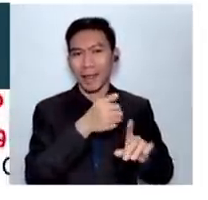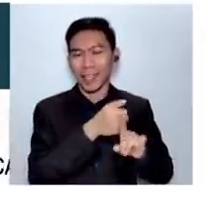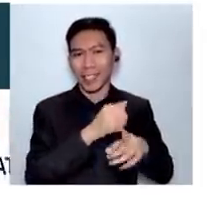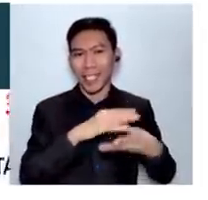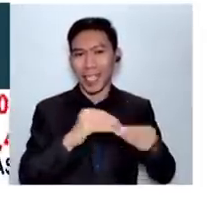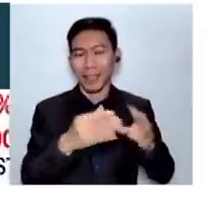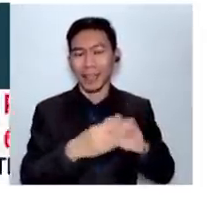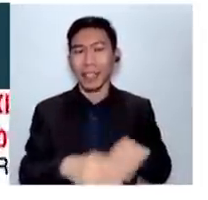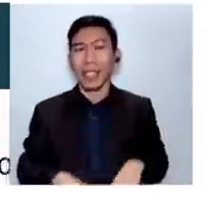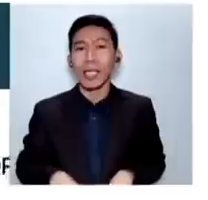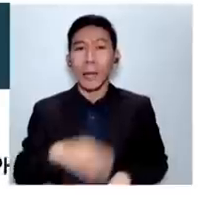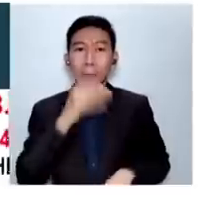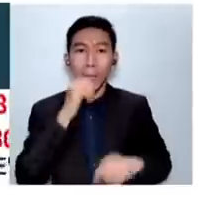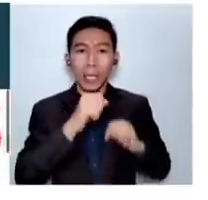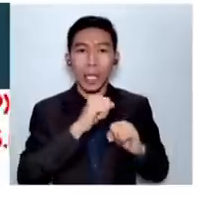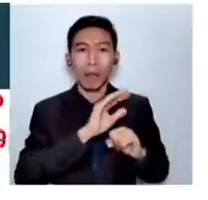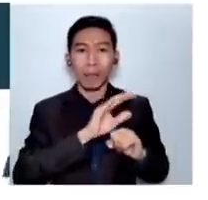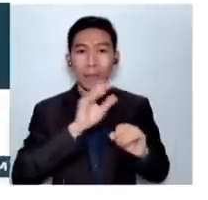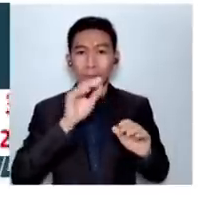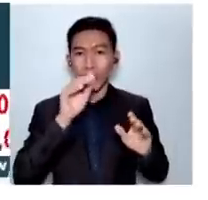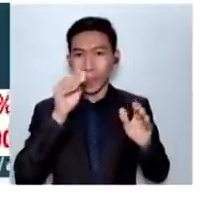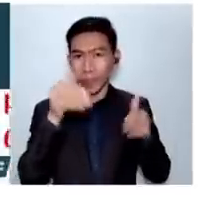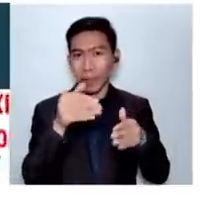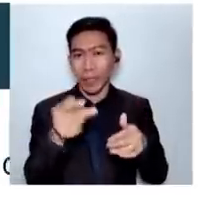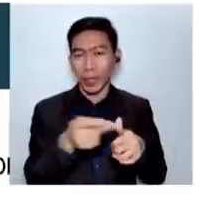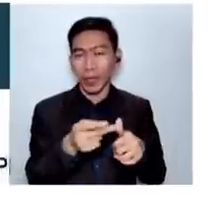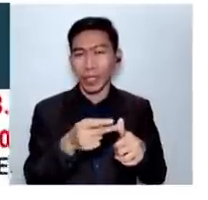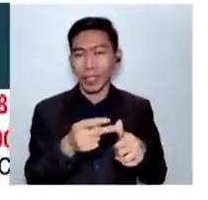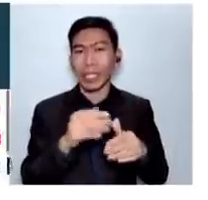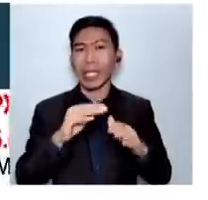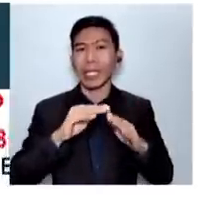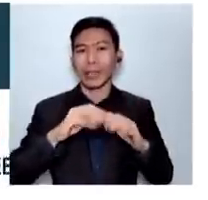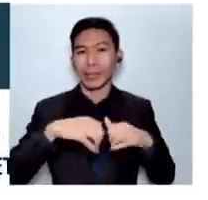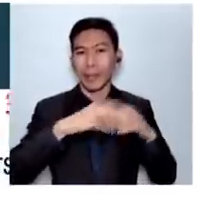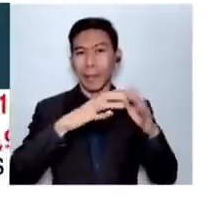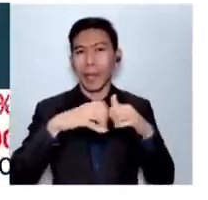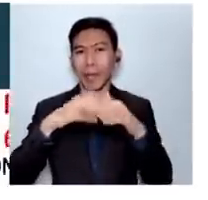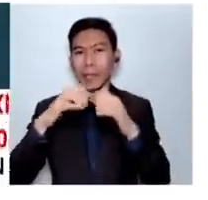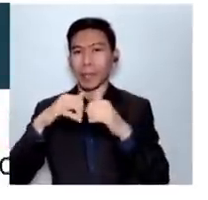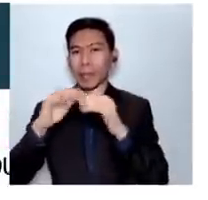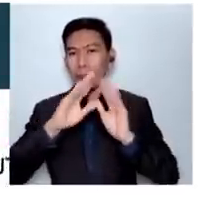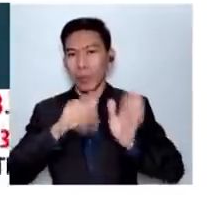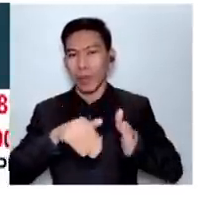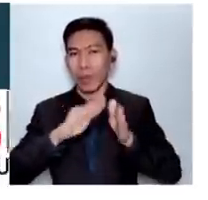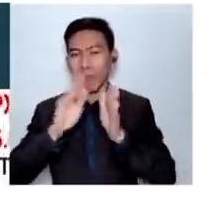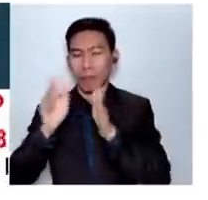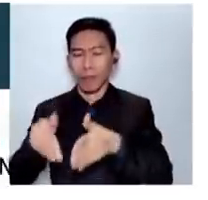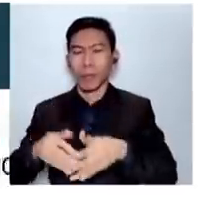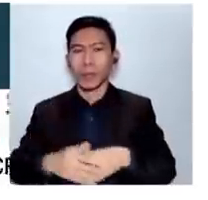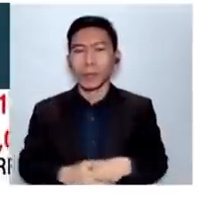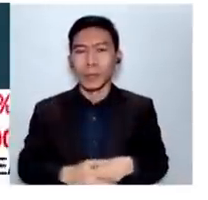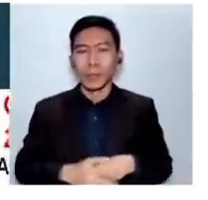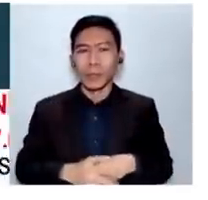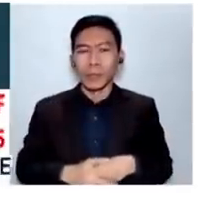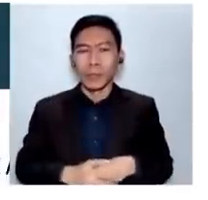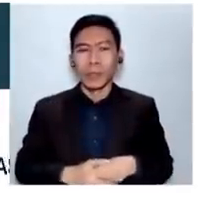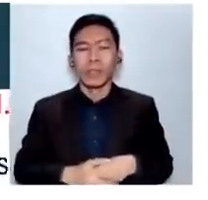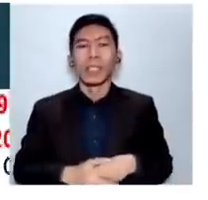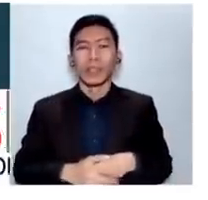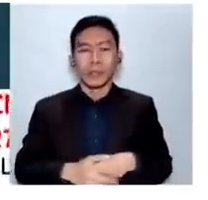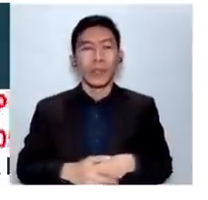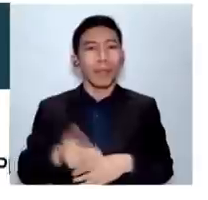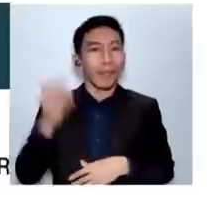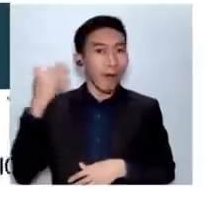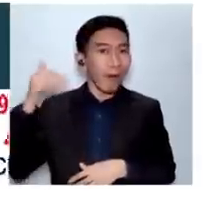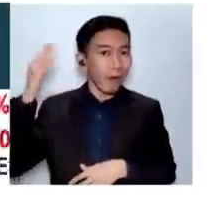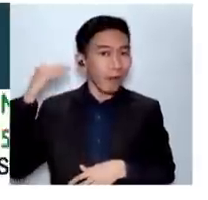his priority agenda, priority platform of government. Mm-hmm. At one time, according